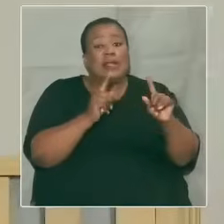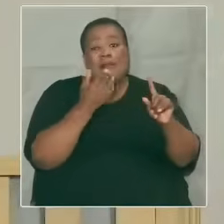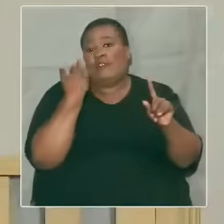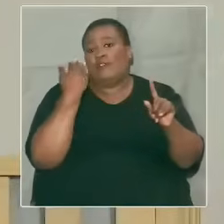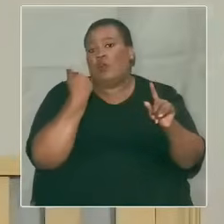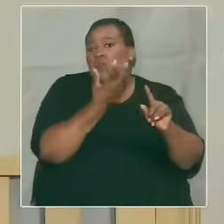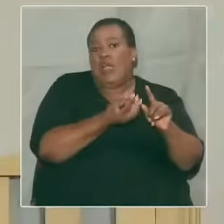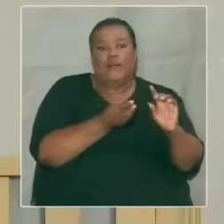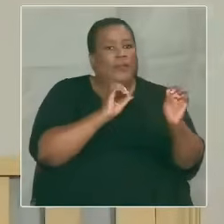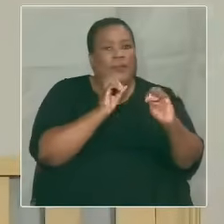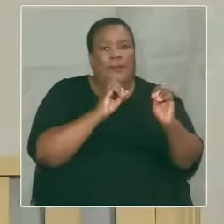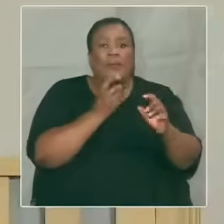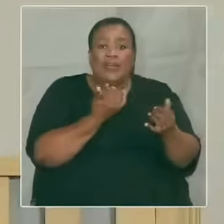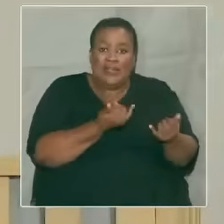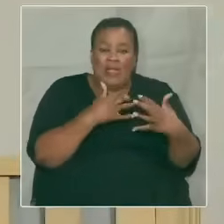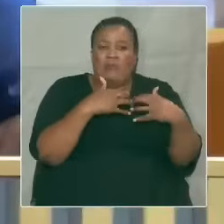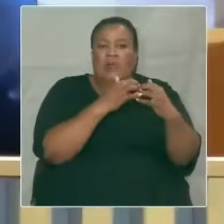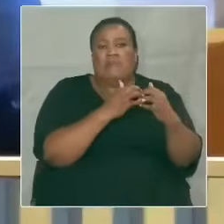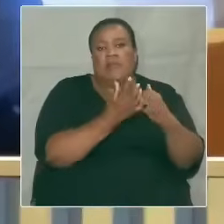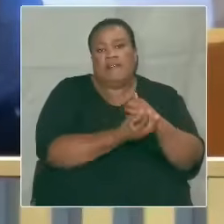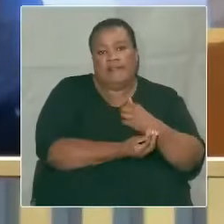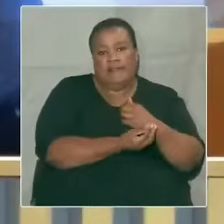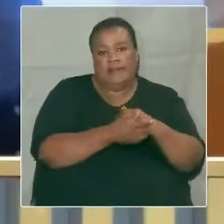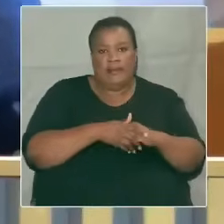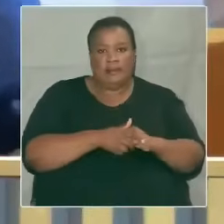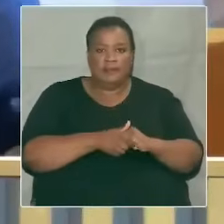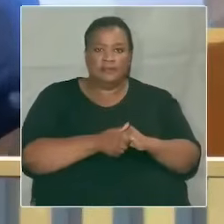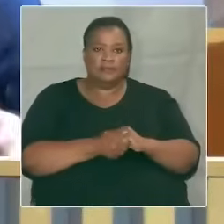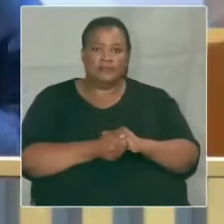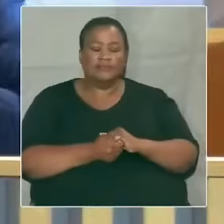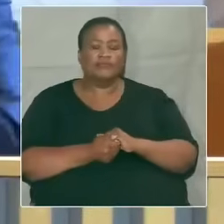issued. Okay. Oh, thank you.